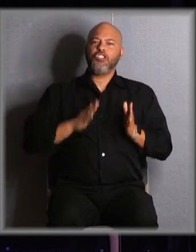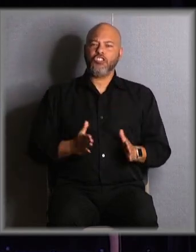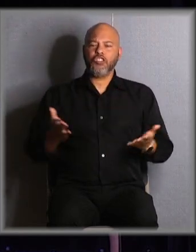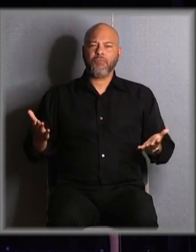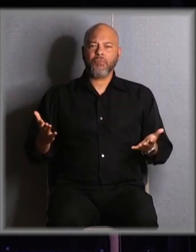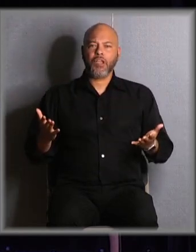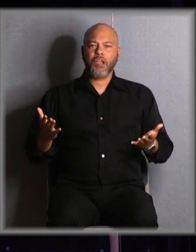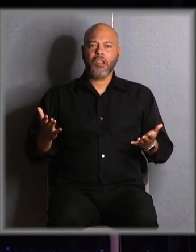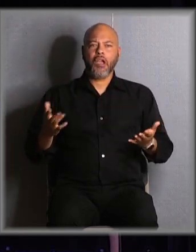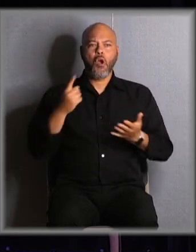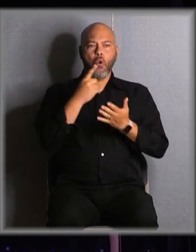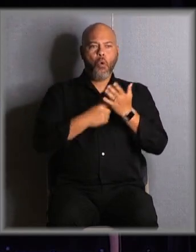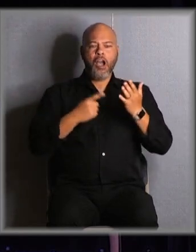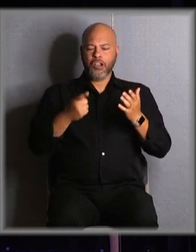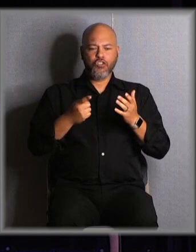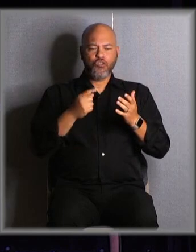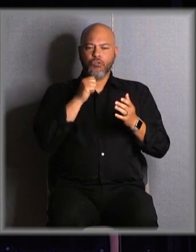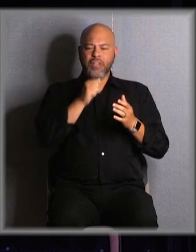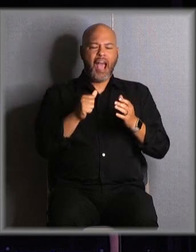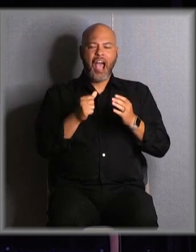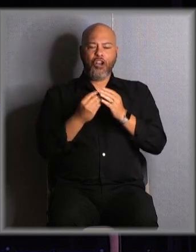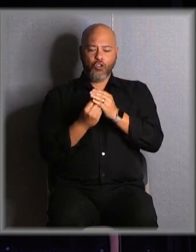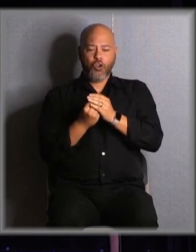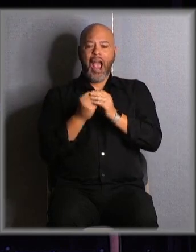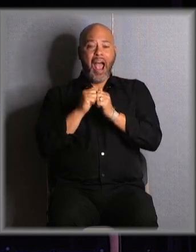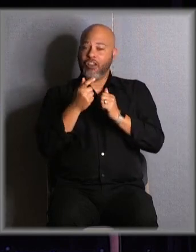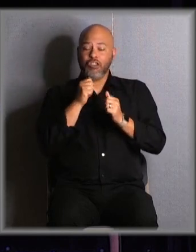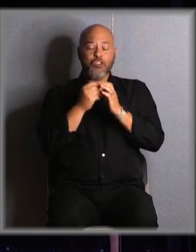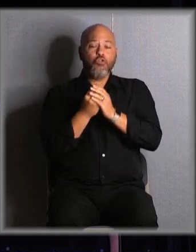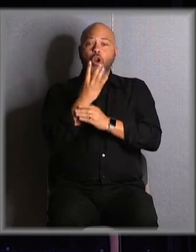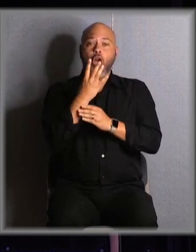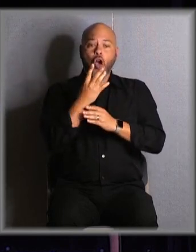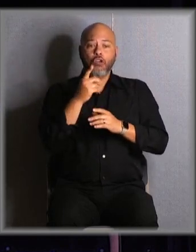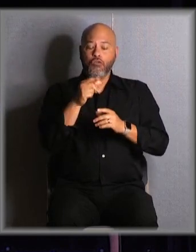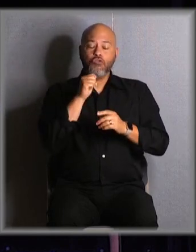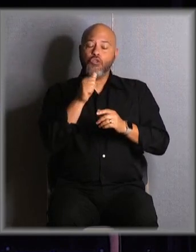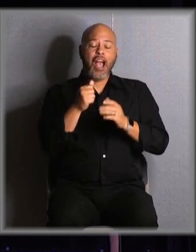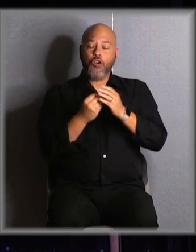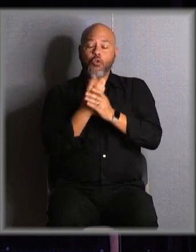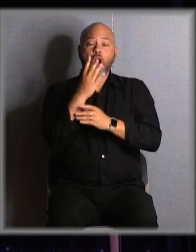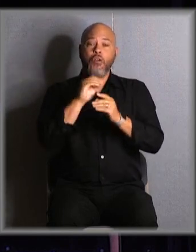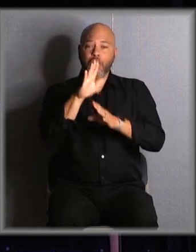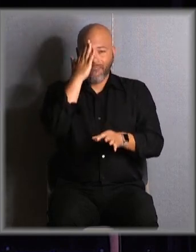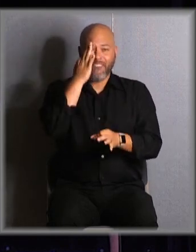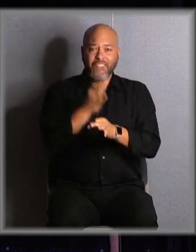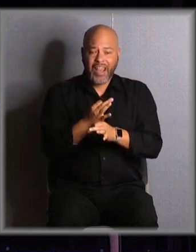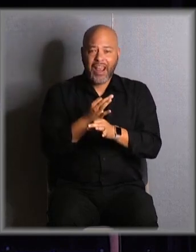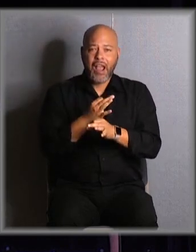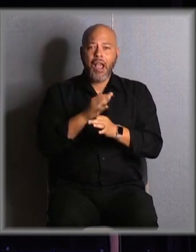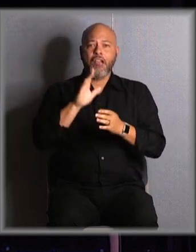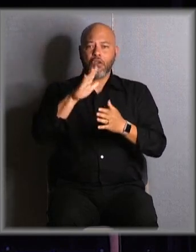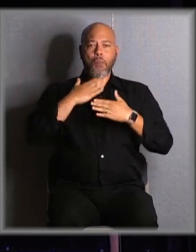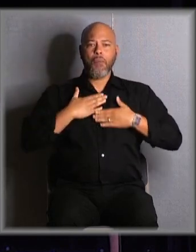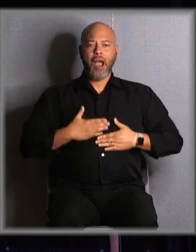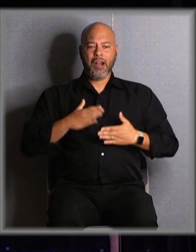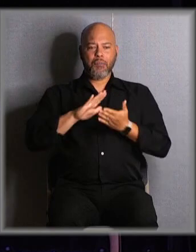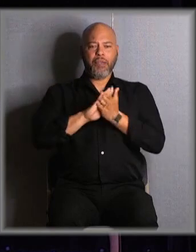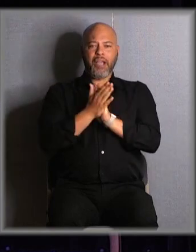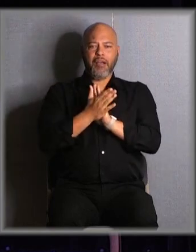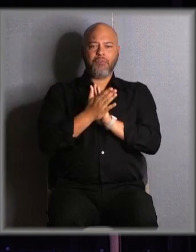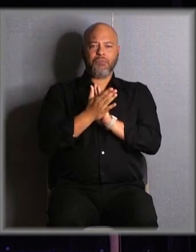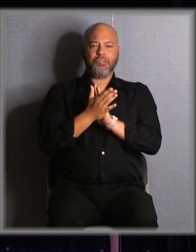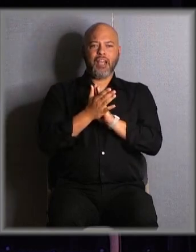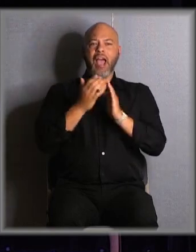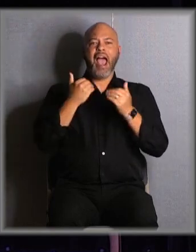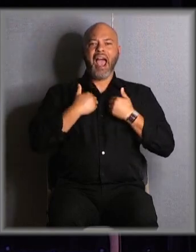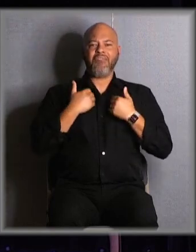to develop in our faith, it causes the body to become deformed.